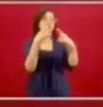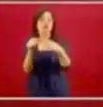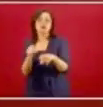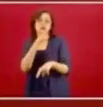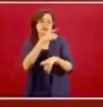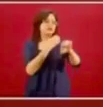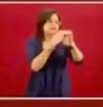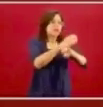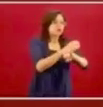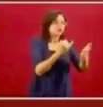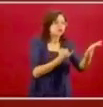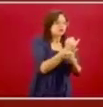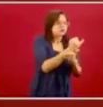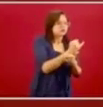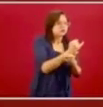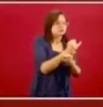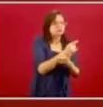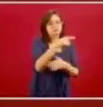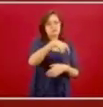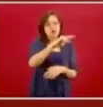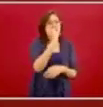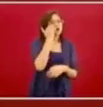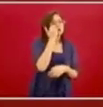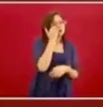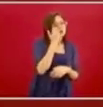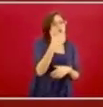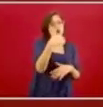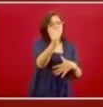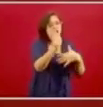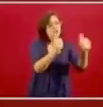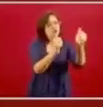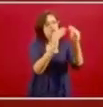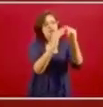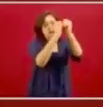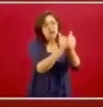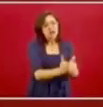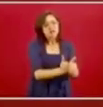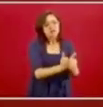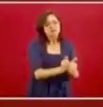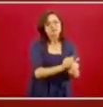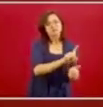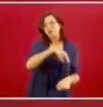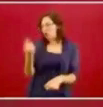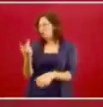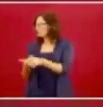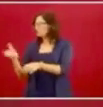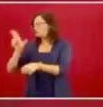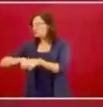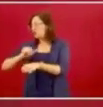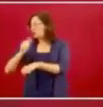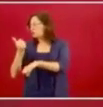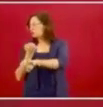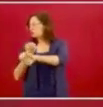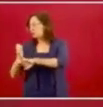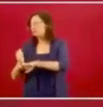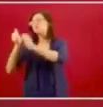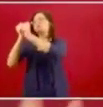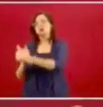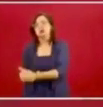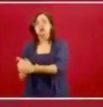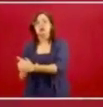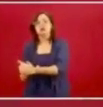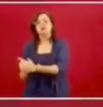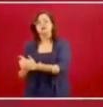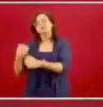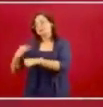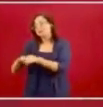area of responsibility, and because of this, there are decisions that are gonna be taken